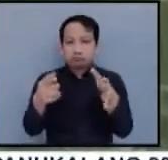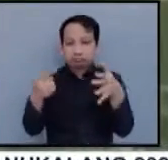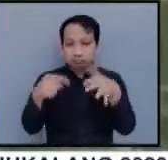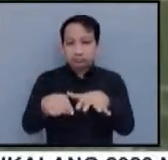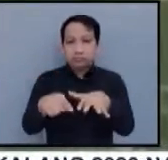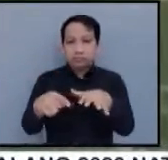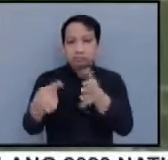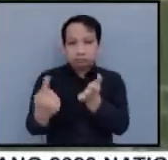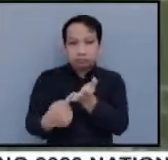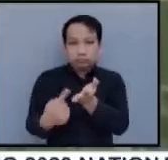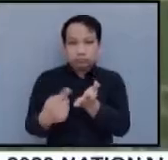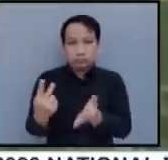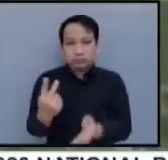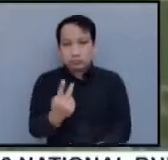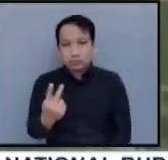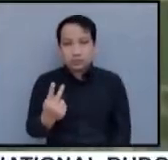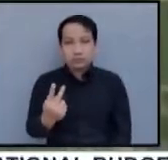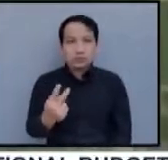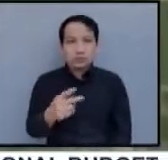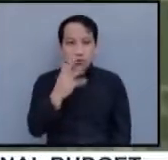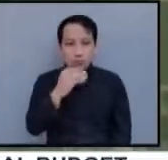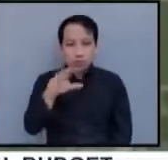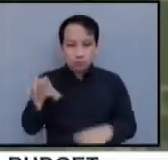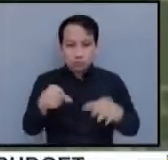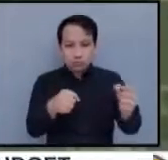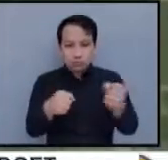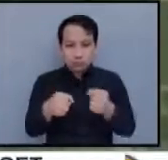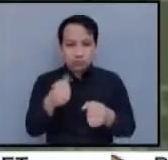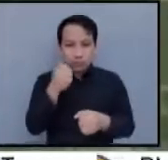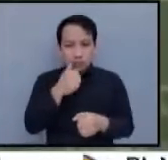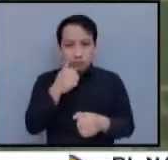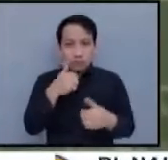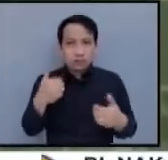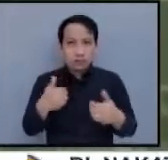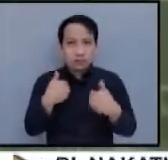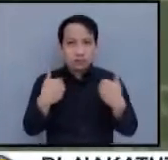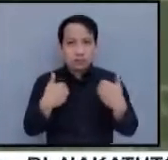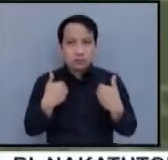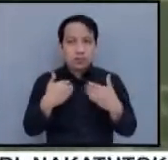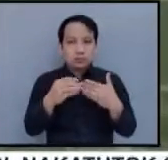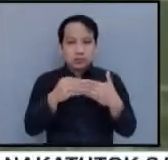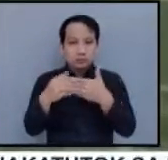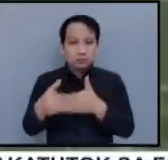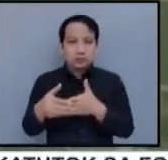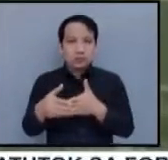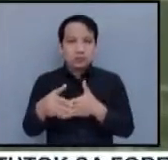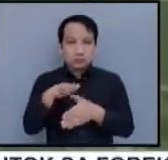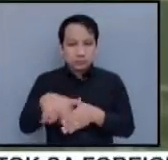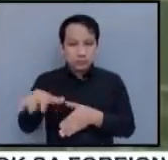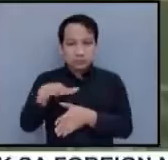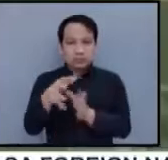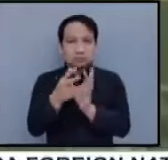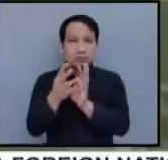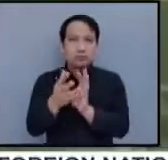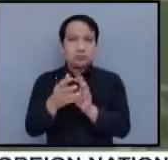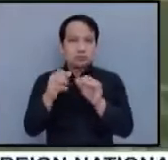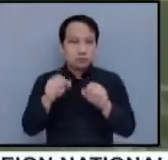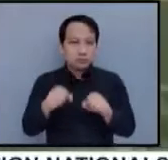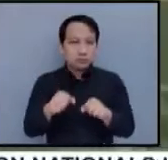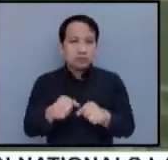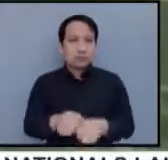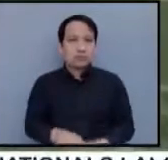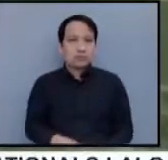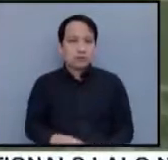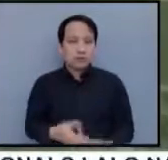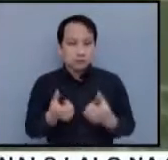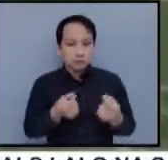all stakeholders, including women, the youth, faith leaders, and civil society, conducted with patience and